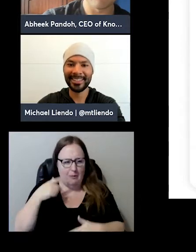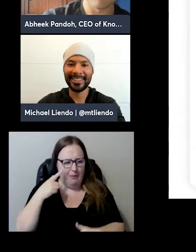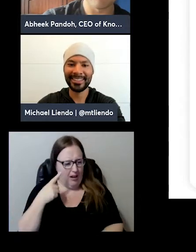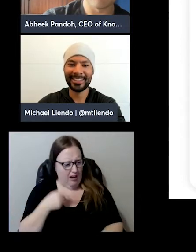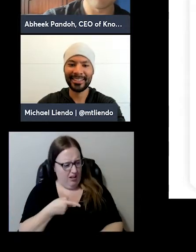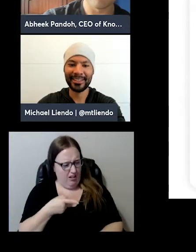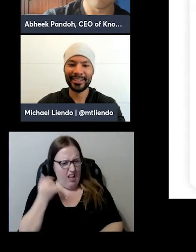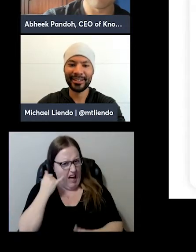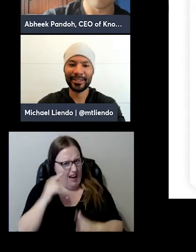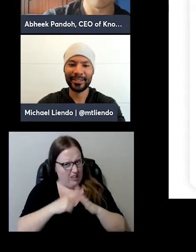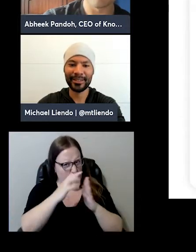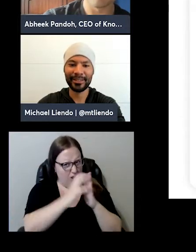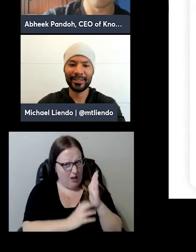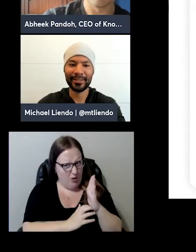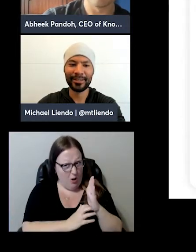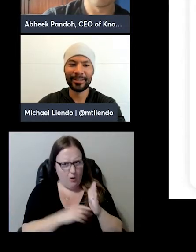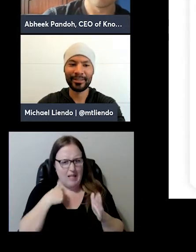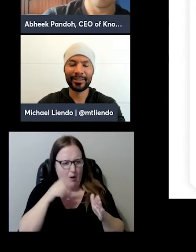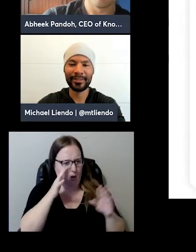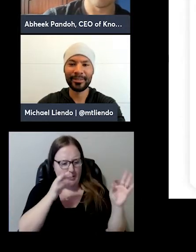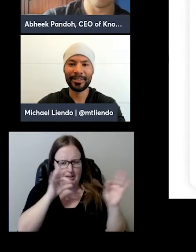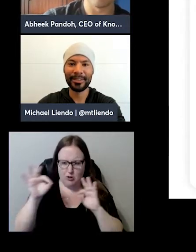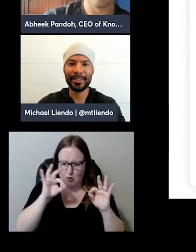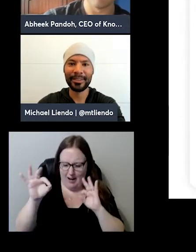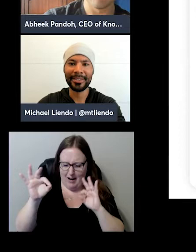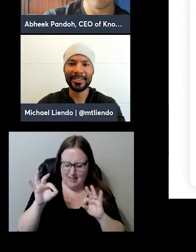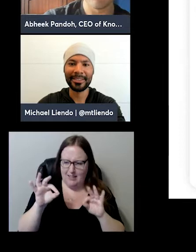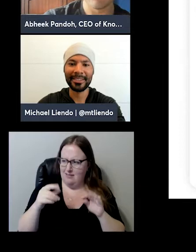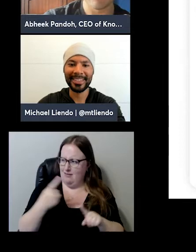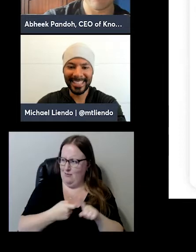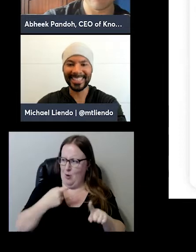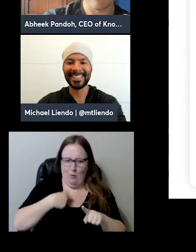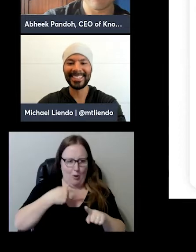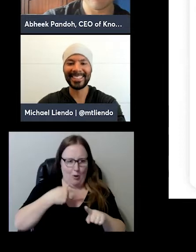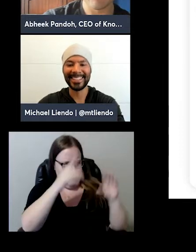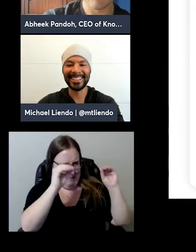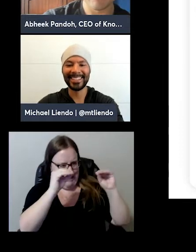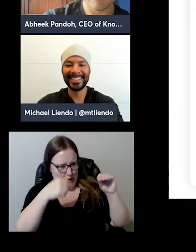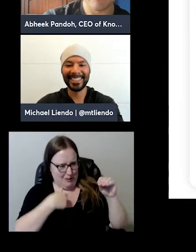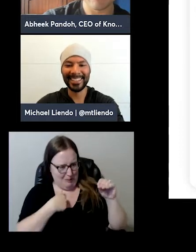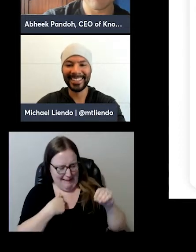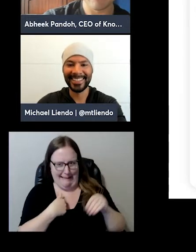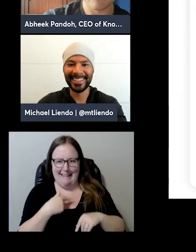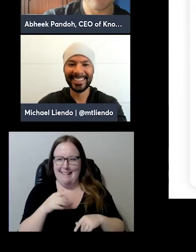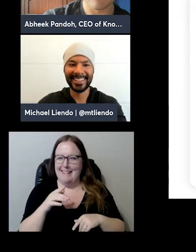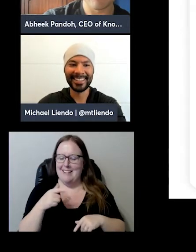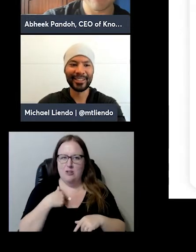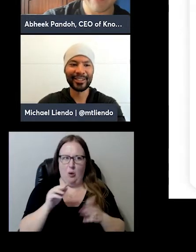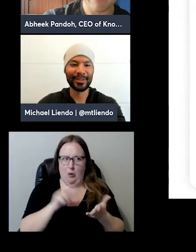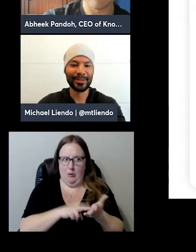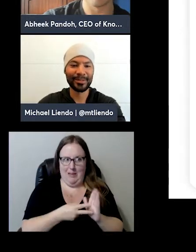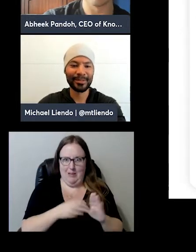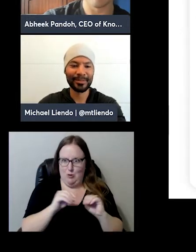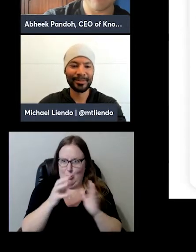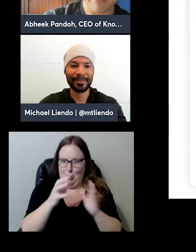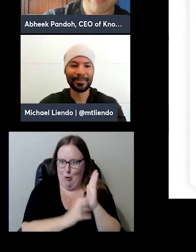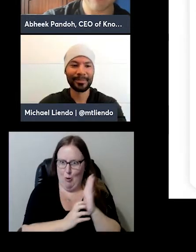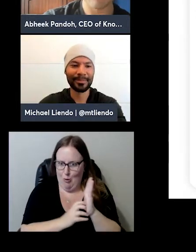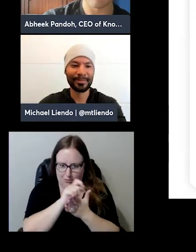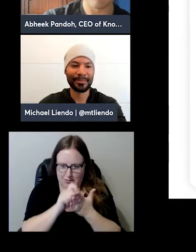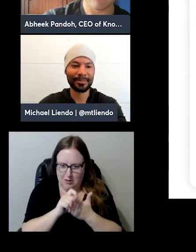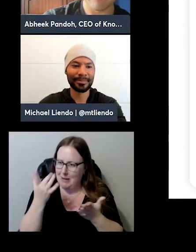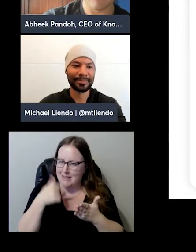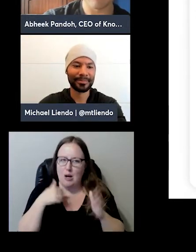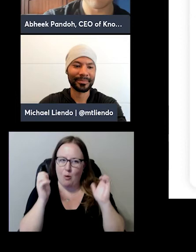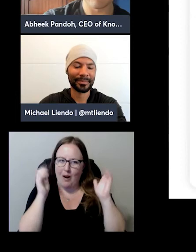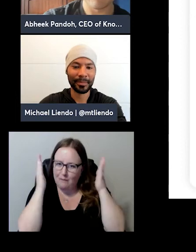notes, I'm gonna be distracted from what I'm being taught, and so then I end up not having notes because I wanted to focus, and so that